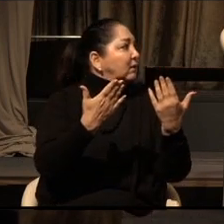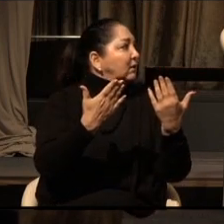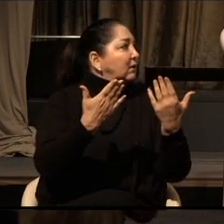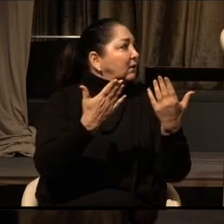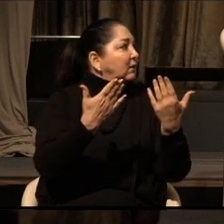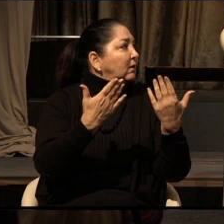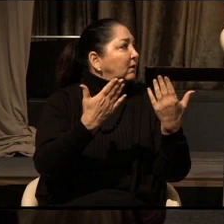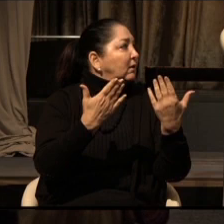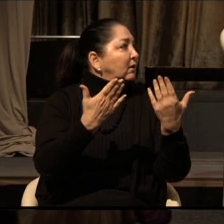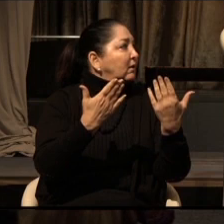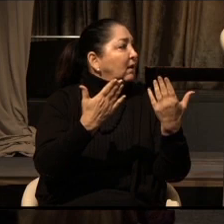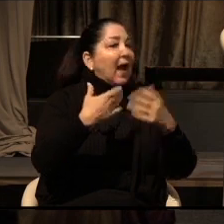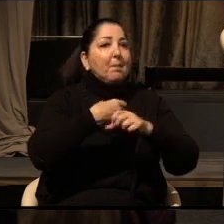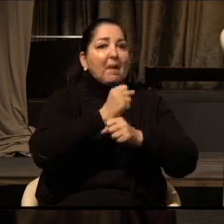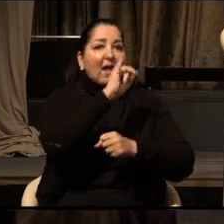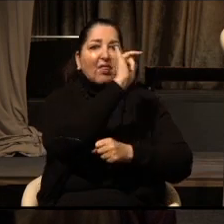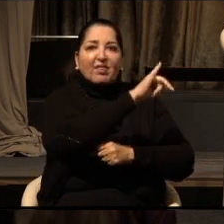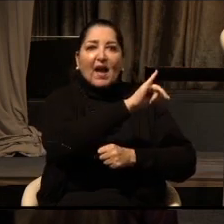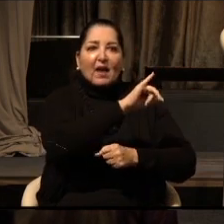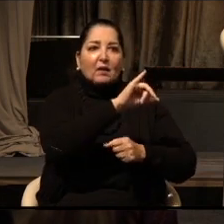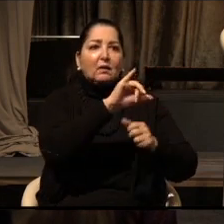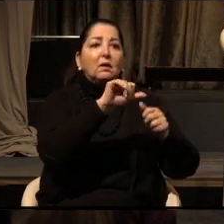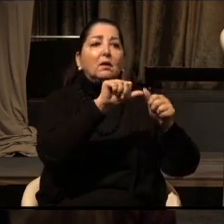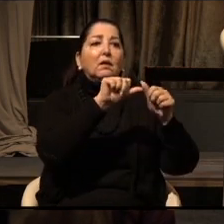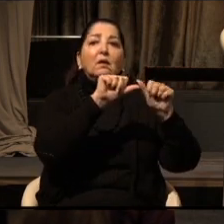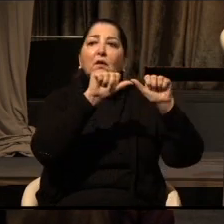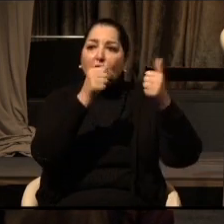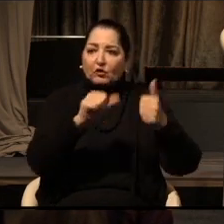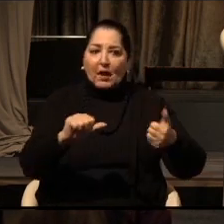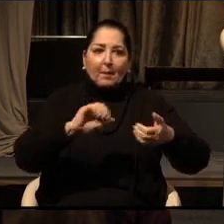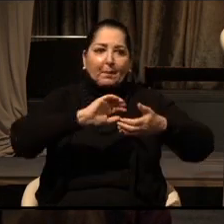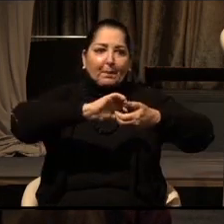and to create this gesture.